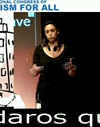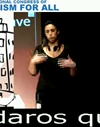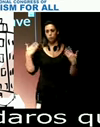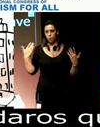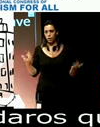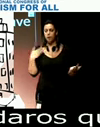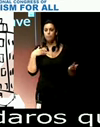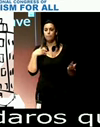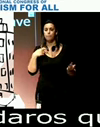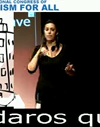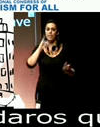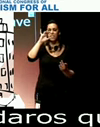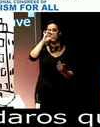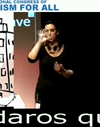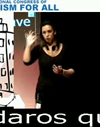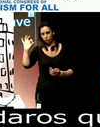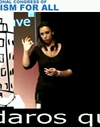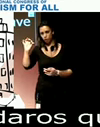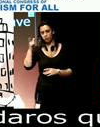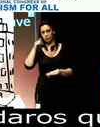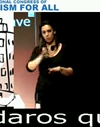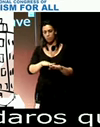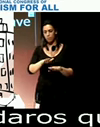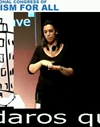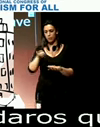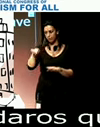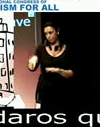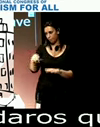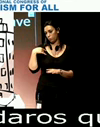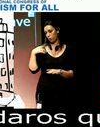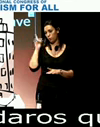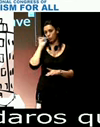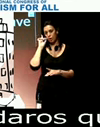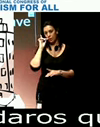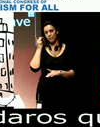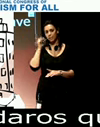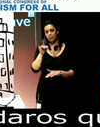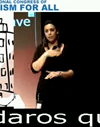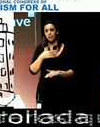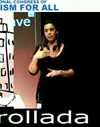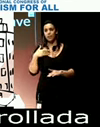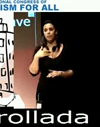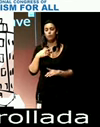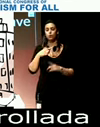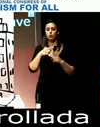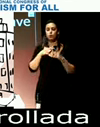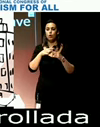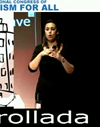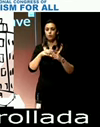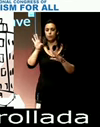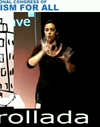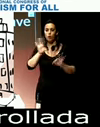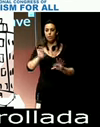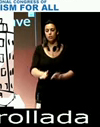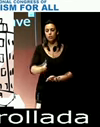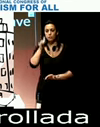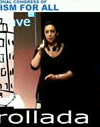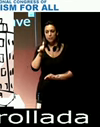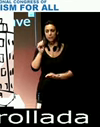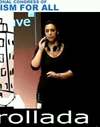website. This is the iOS version for this application. We are working on incorporating